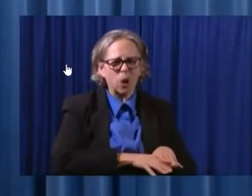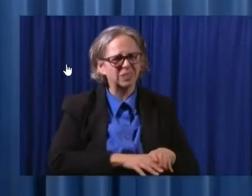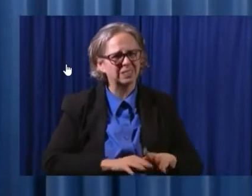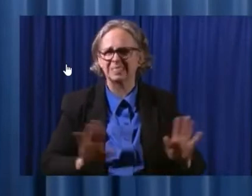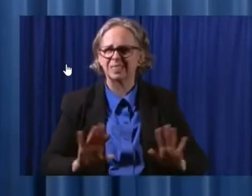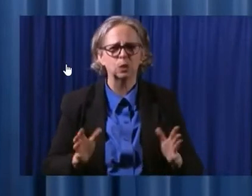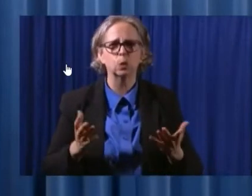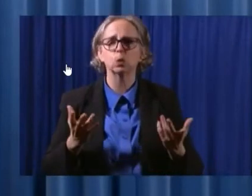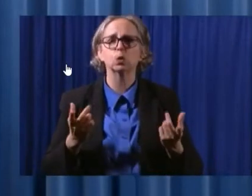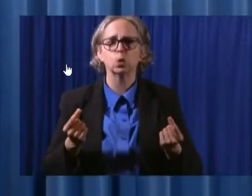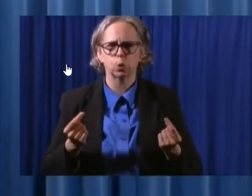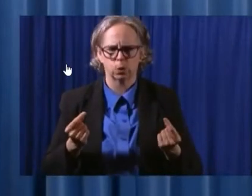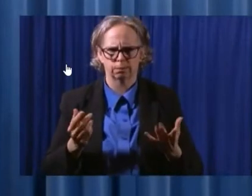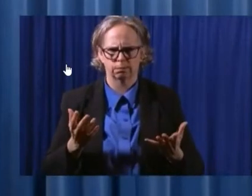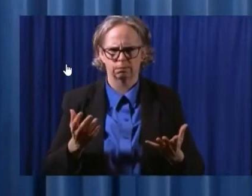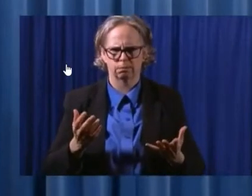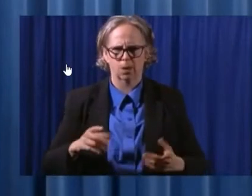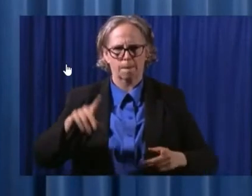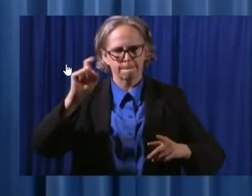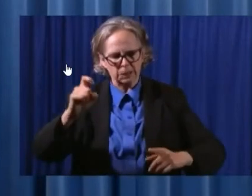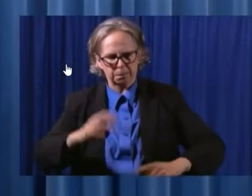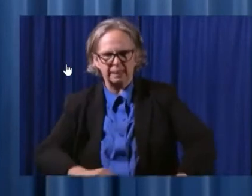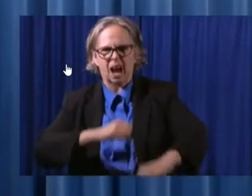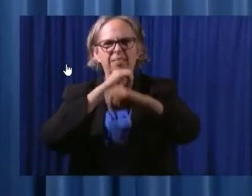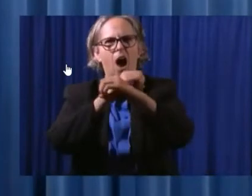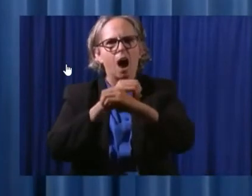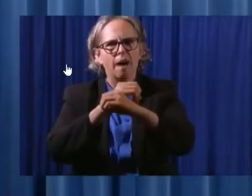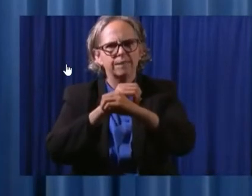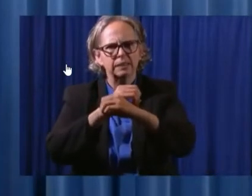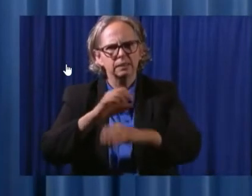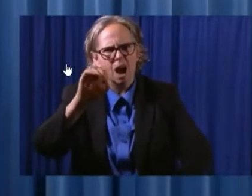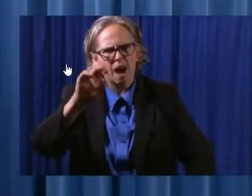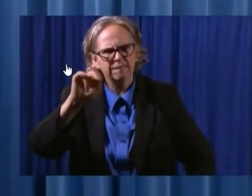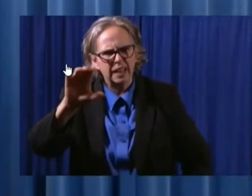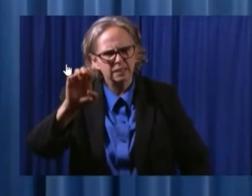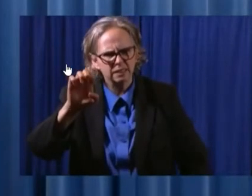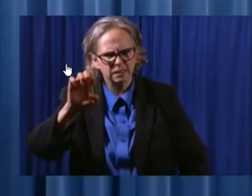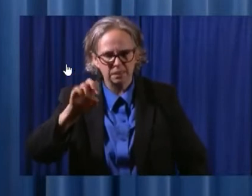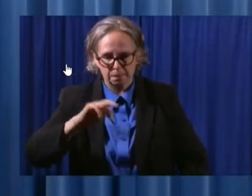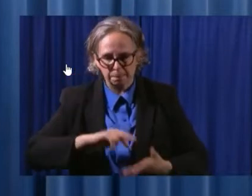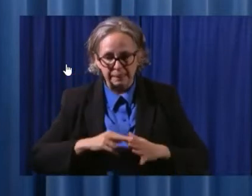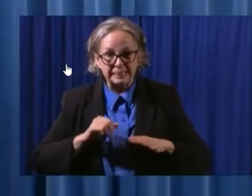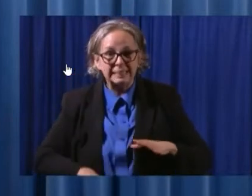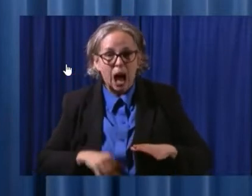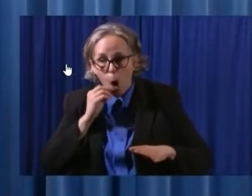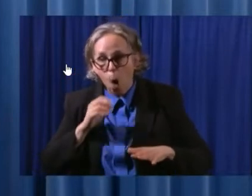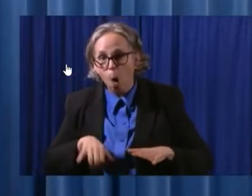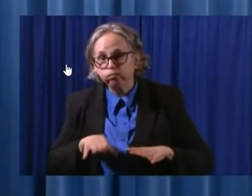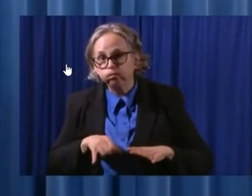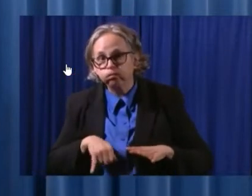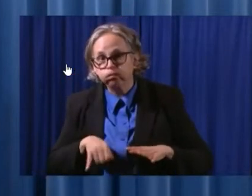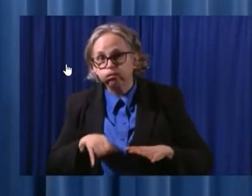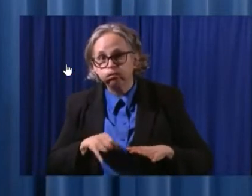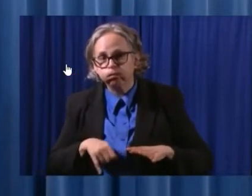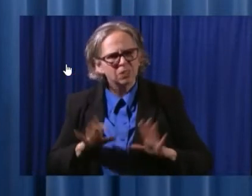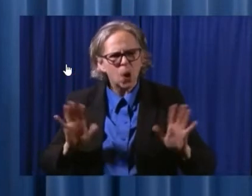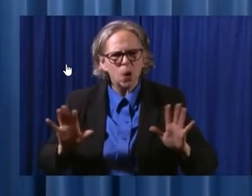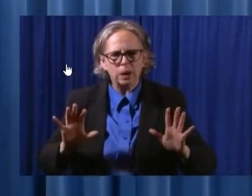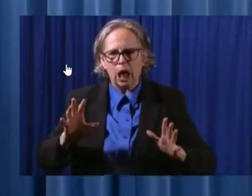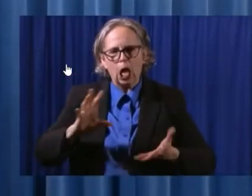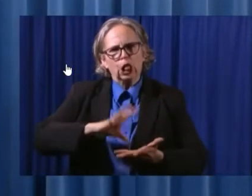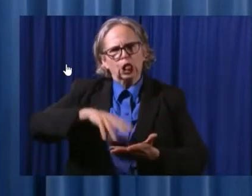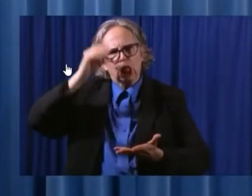This means that this next phase is not about hunkering down, but about learning to live with the virus. And so I'm calling this phase, and we'll continue to call